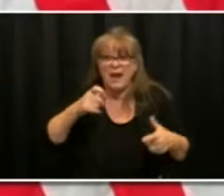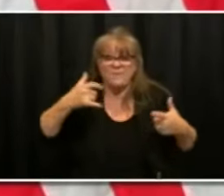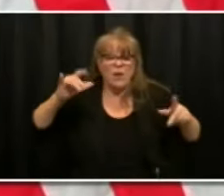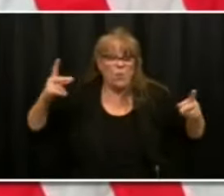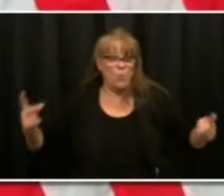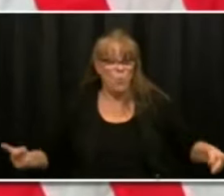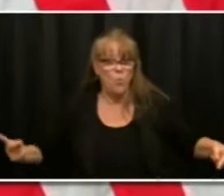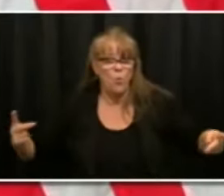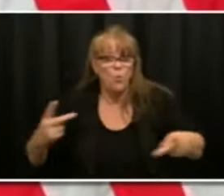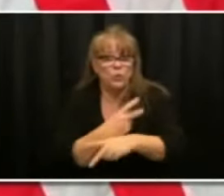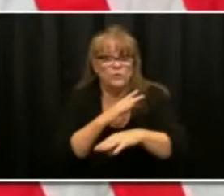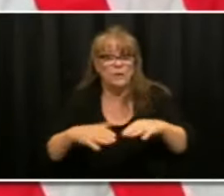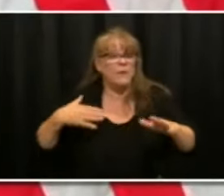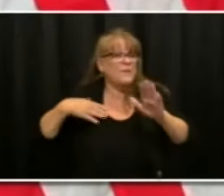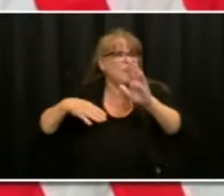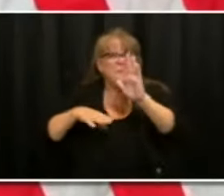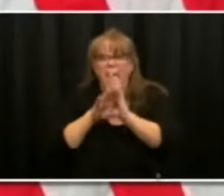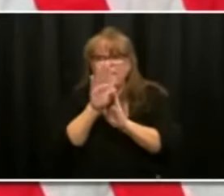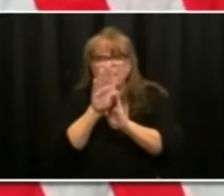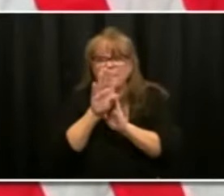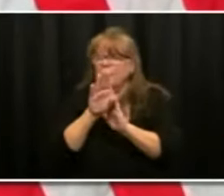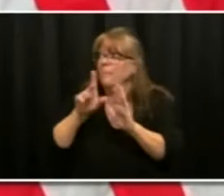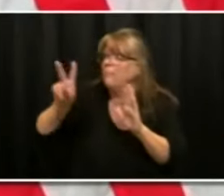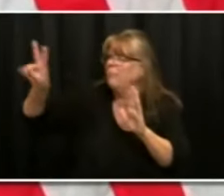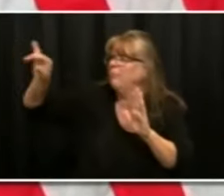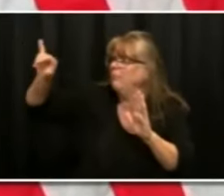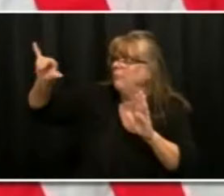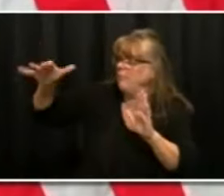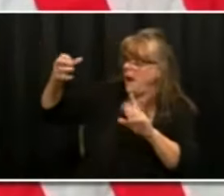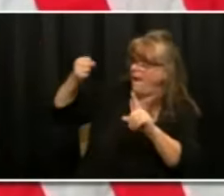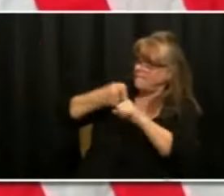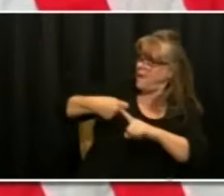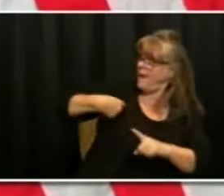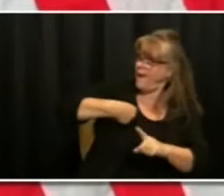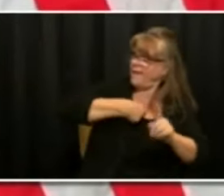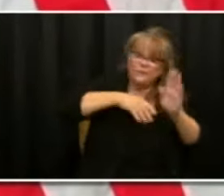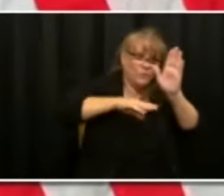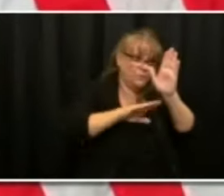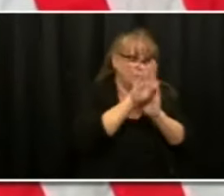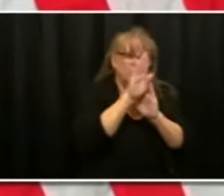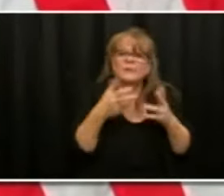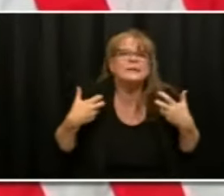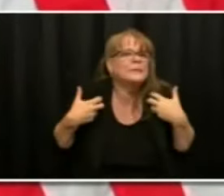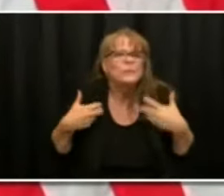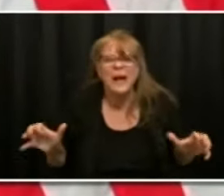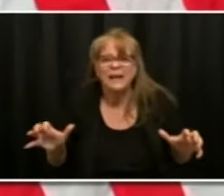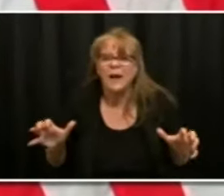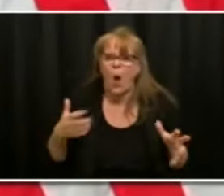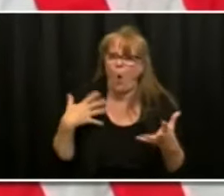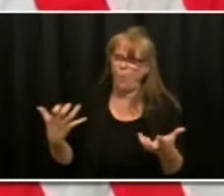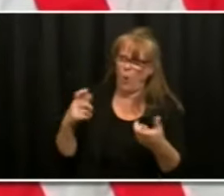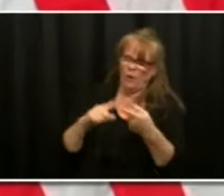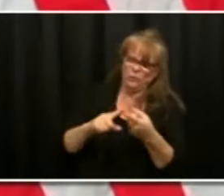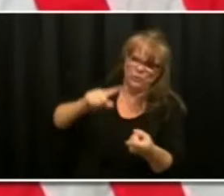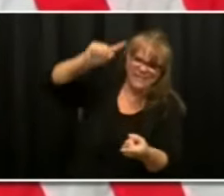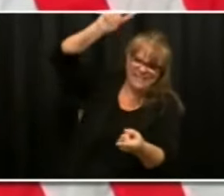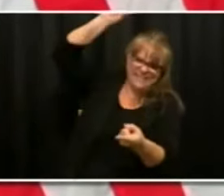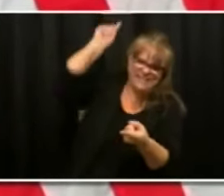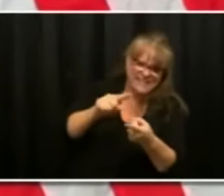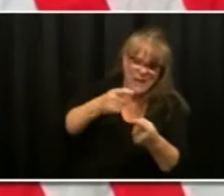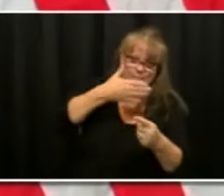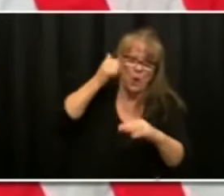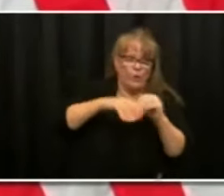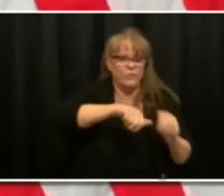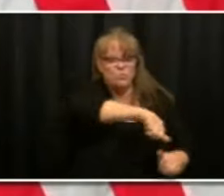a low-performing state during that wave. We want to exceed and do better than many of our neighboring states. We want to save more lives. We want to reopen our